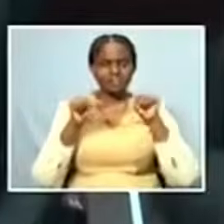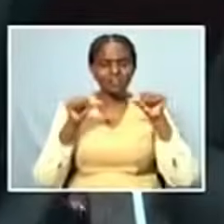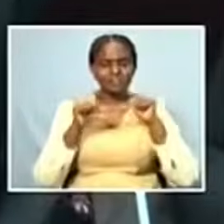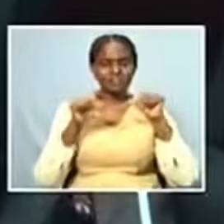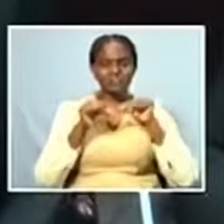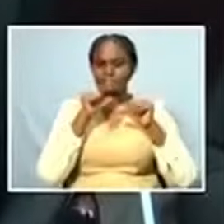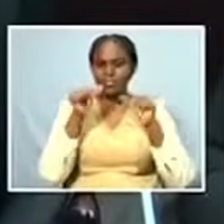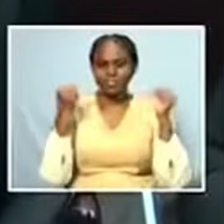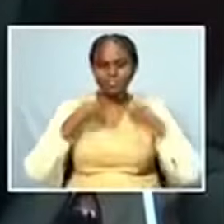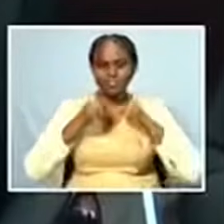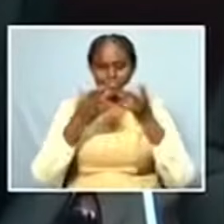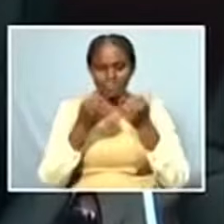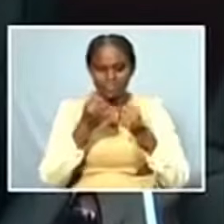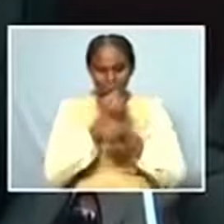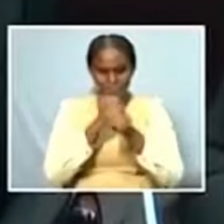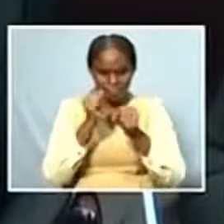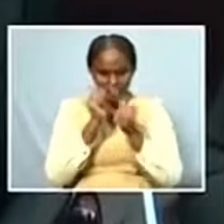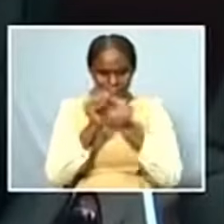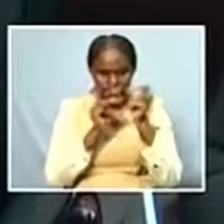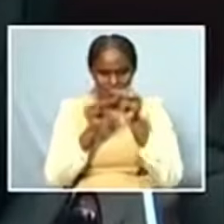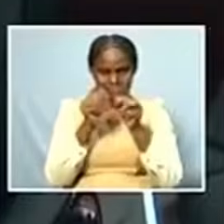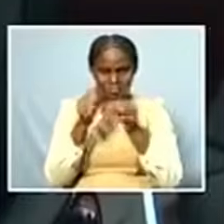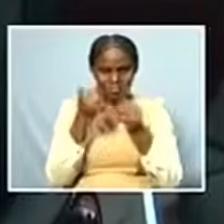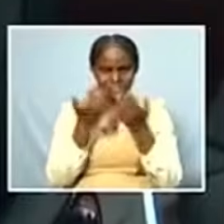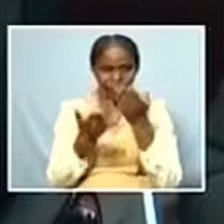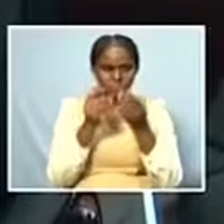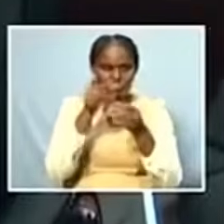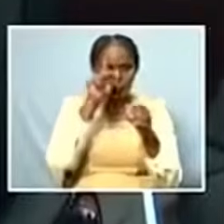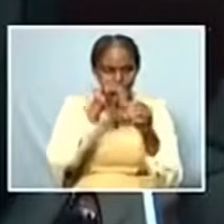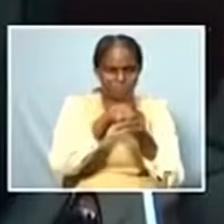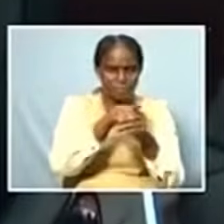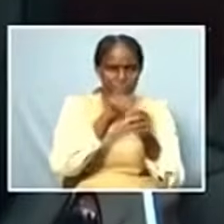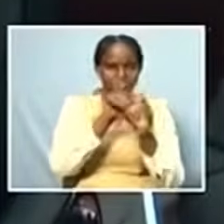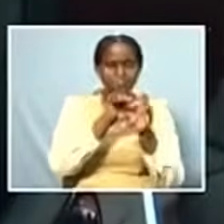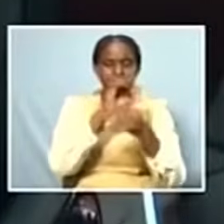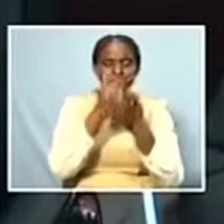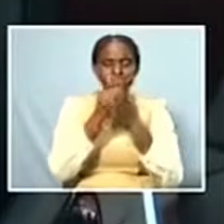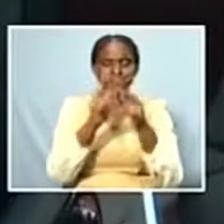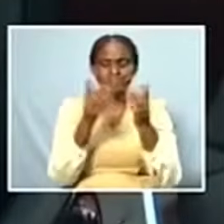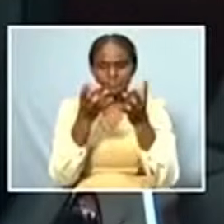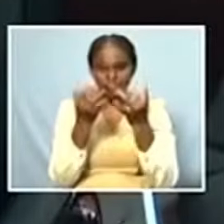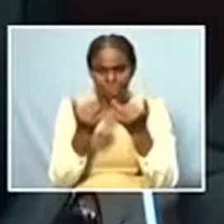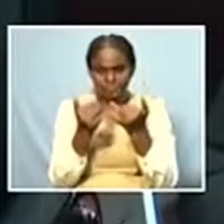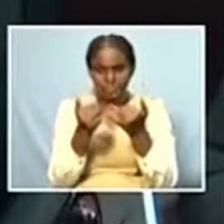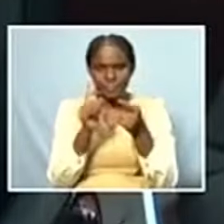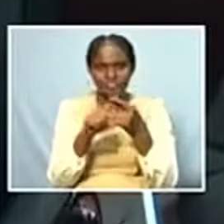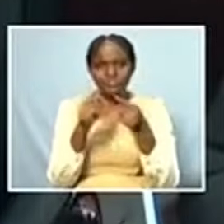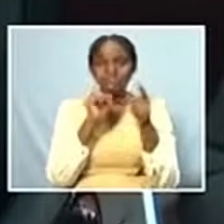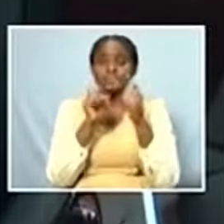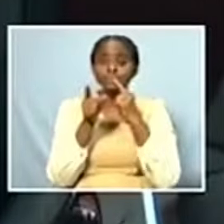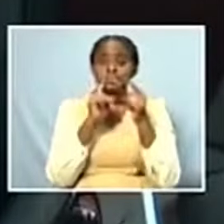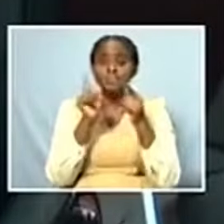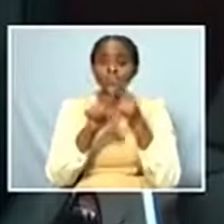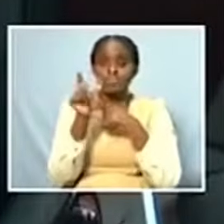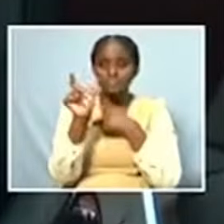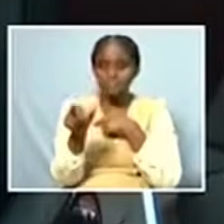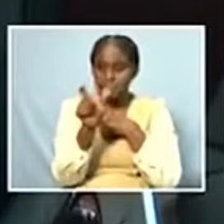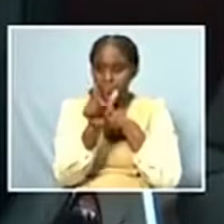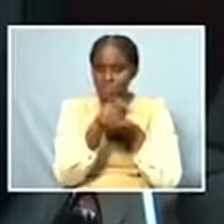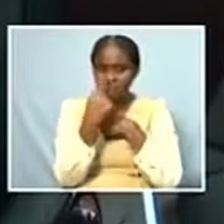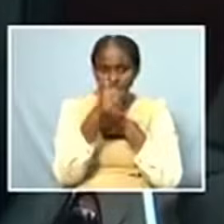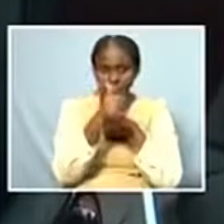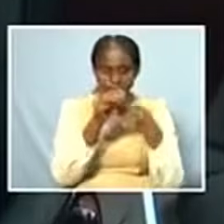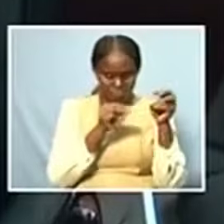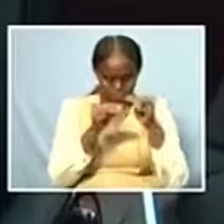fit you. We want to deal with the contract managers. You may have participated in all of them, but we want to speak to each of these who manage